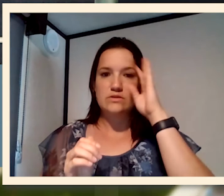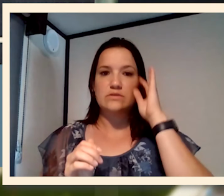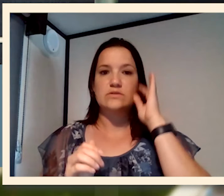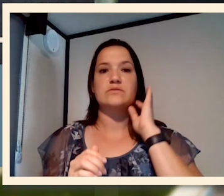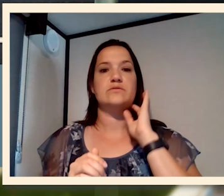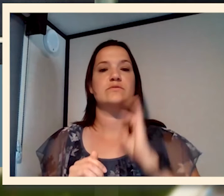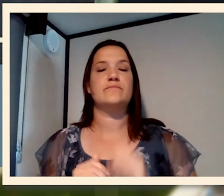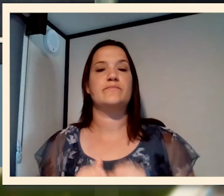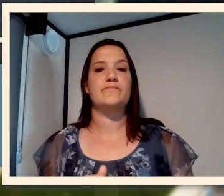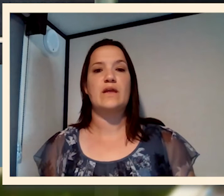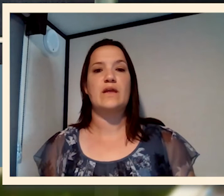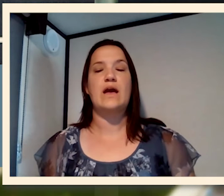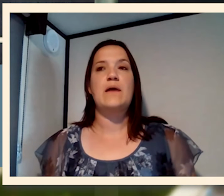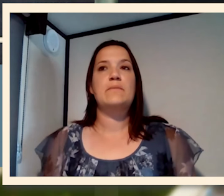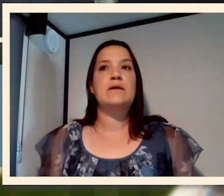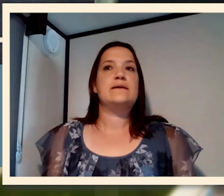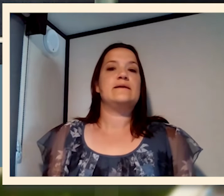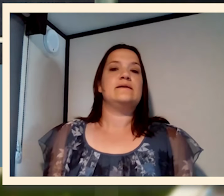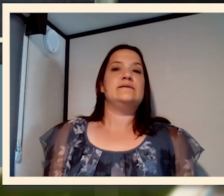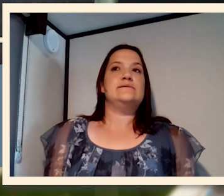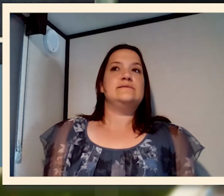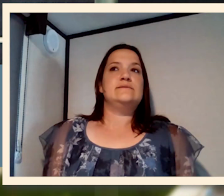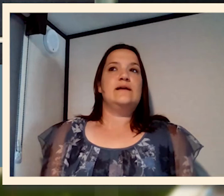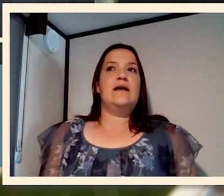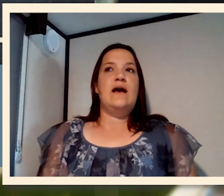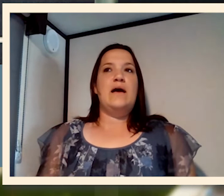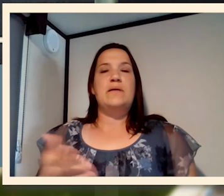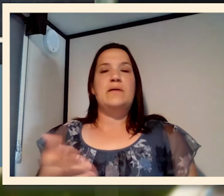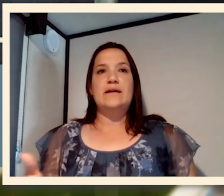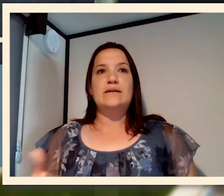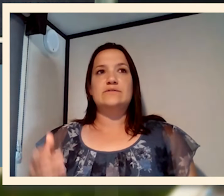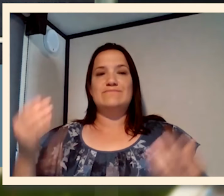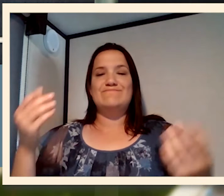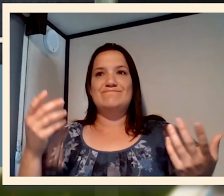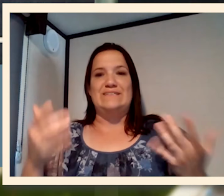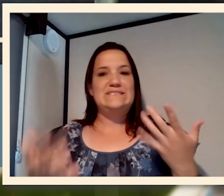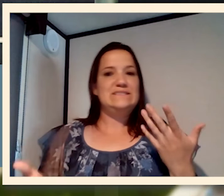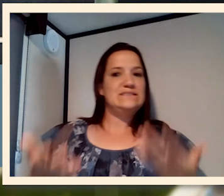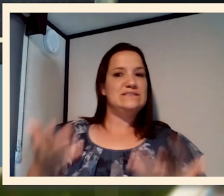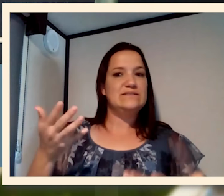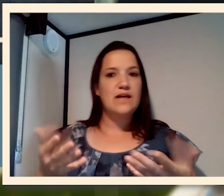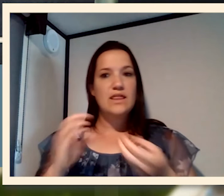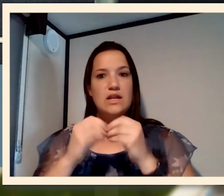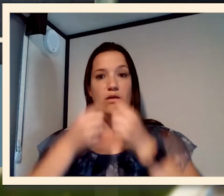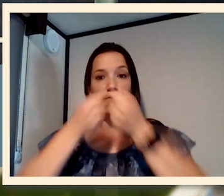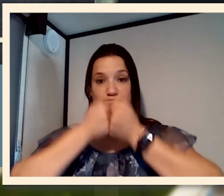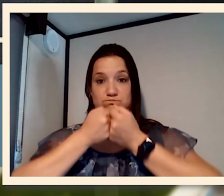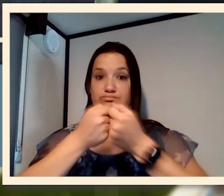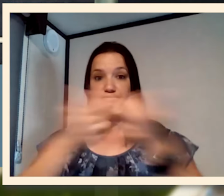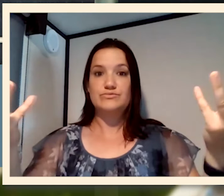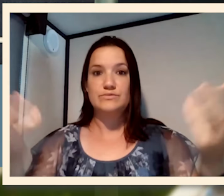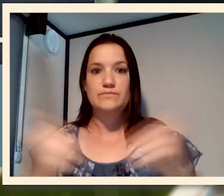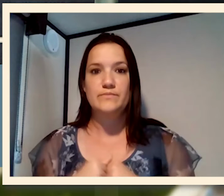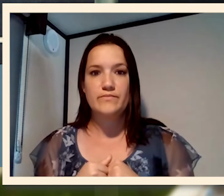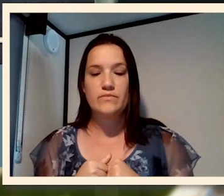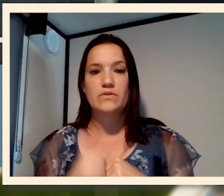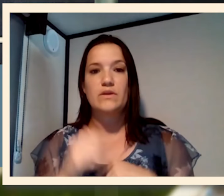million. So I'm hesitant to just put that number out to the